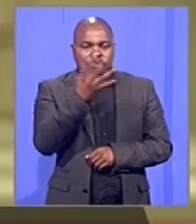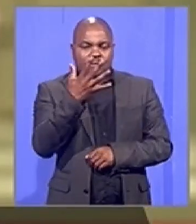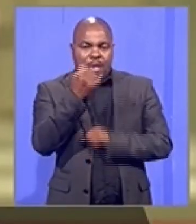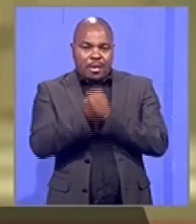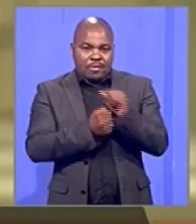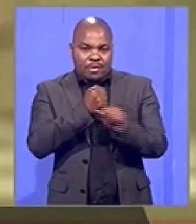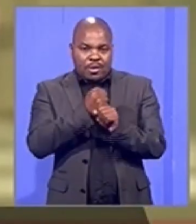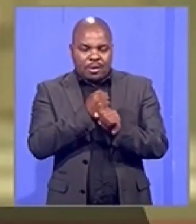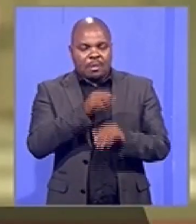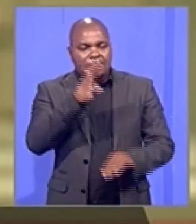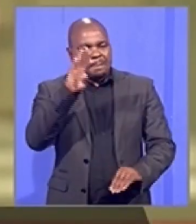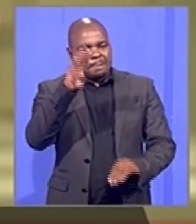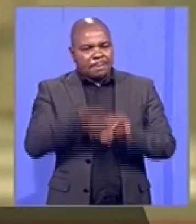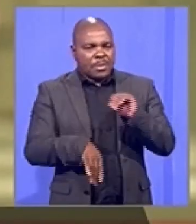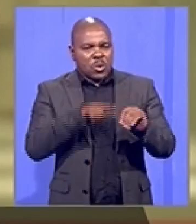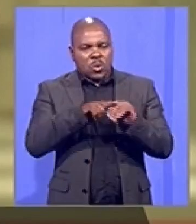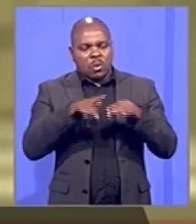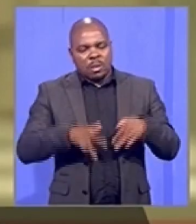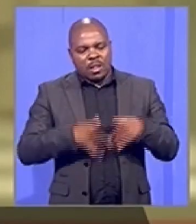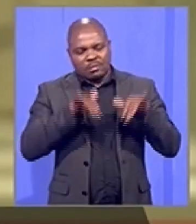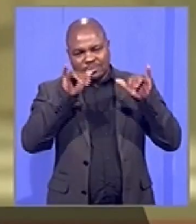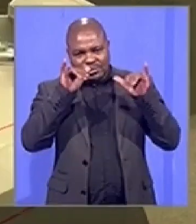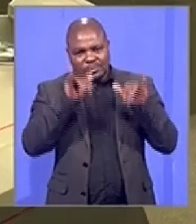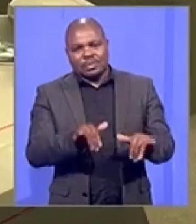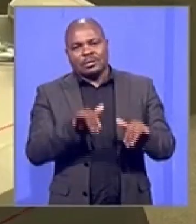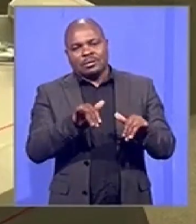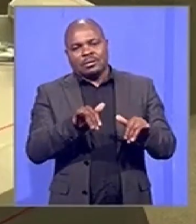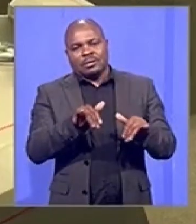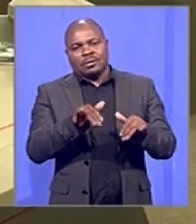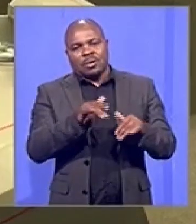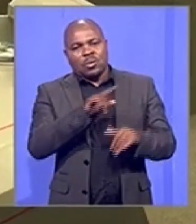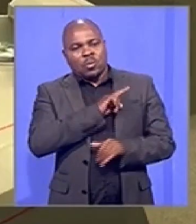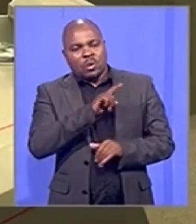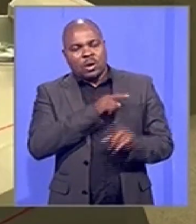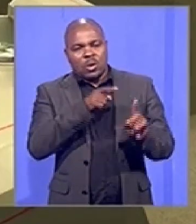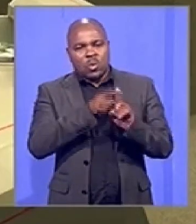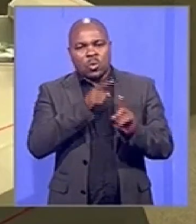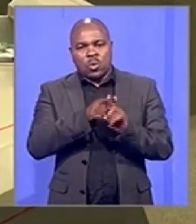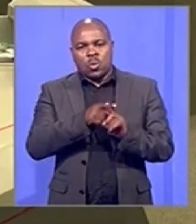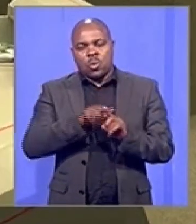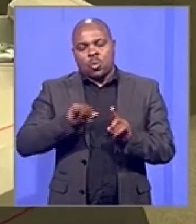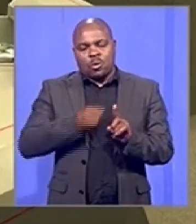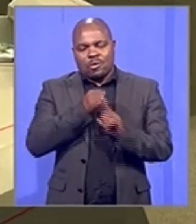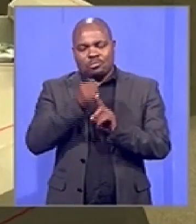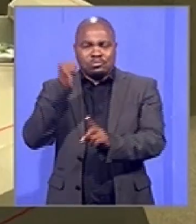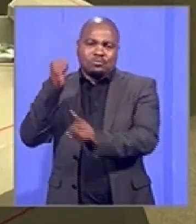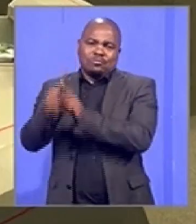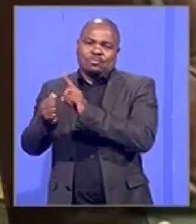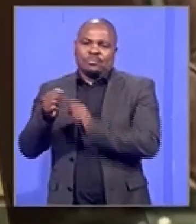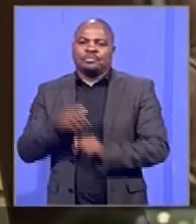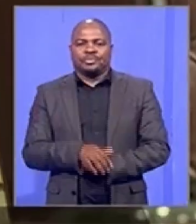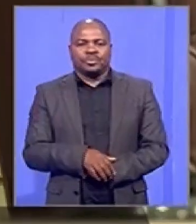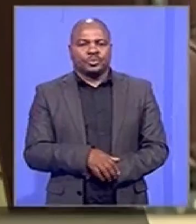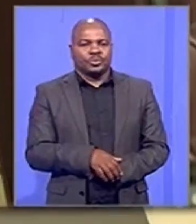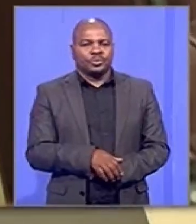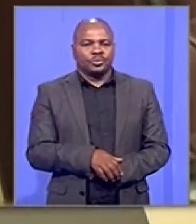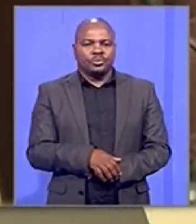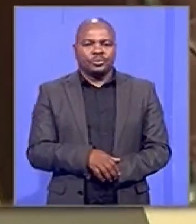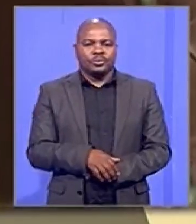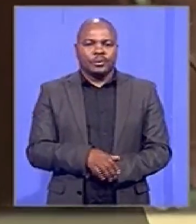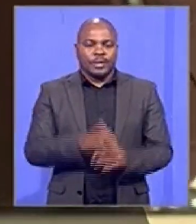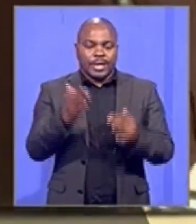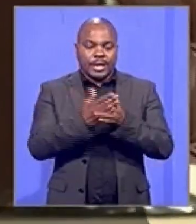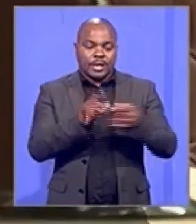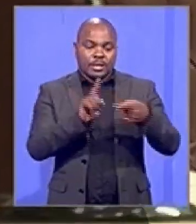45 o a hlotswe ho hlola bophelo bohle ba hae tjhankane ka diqoso tsa polao ya mofumadi wa hae. Regard to count